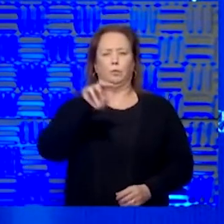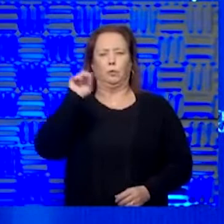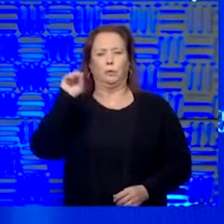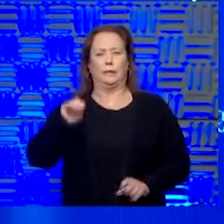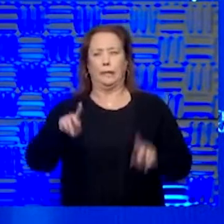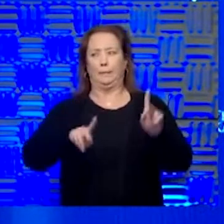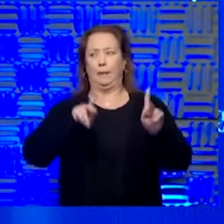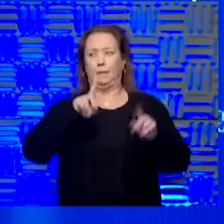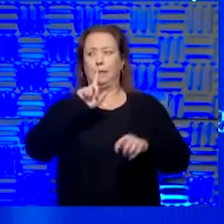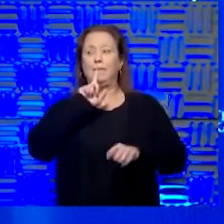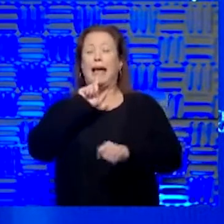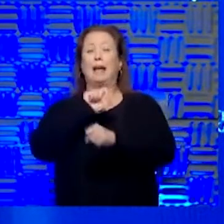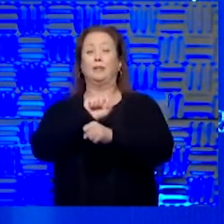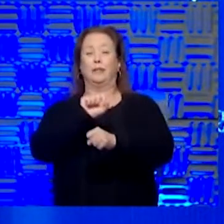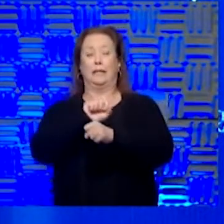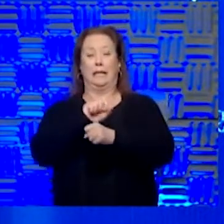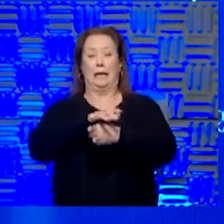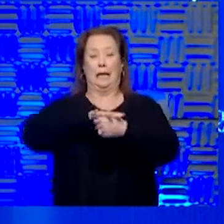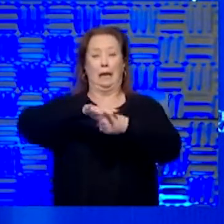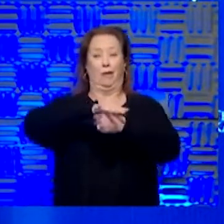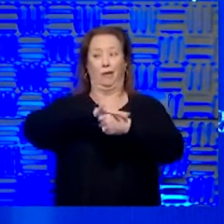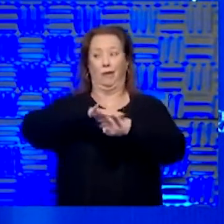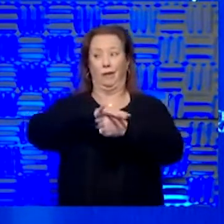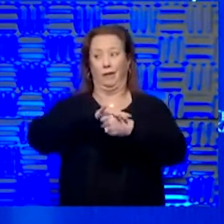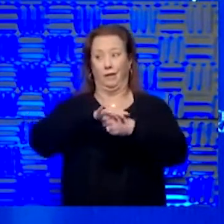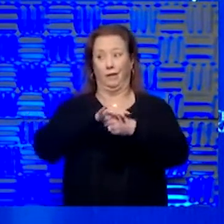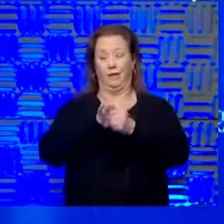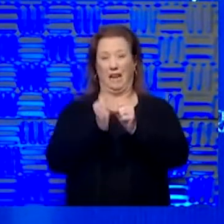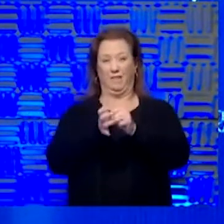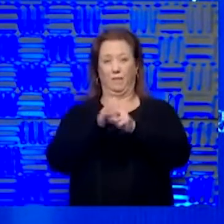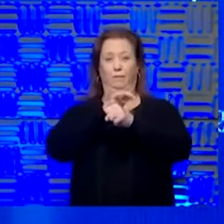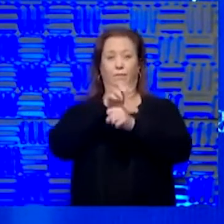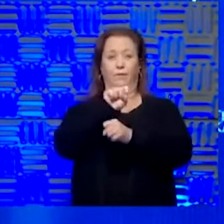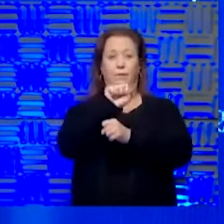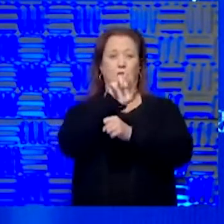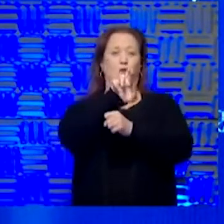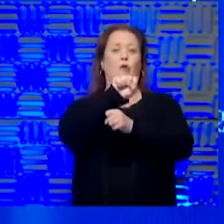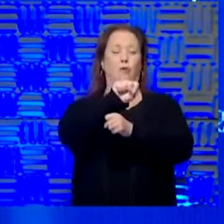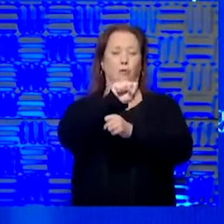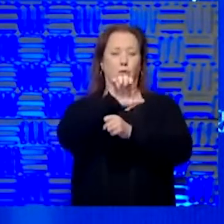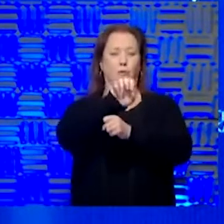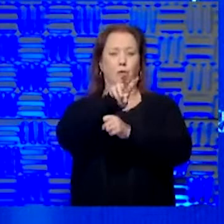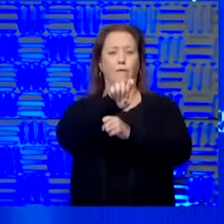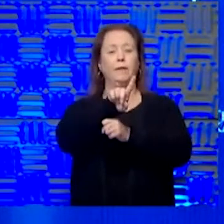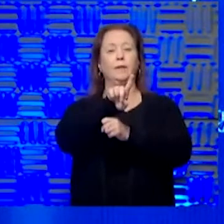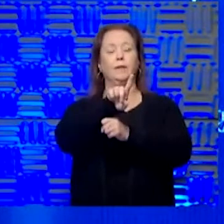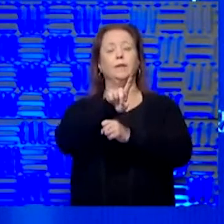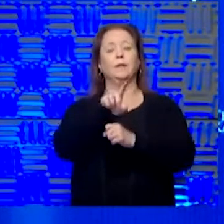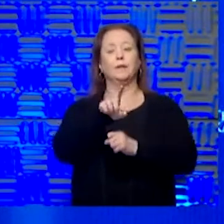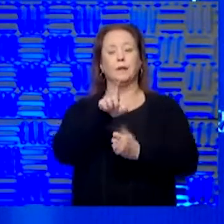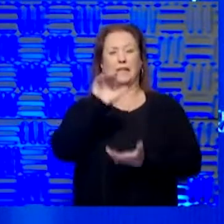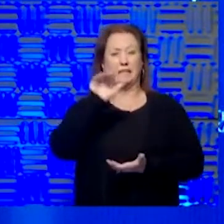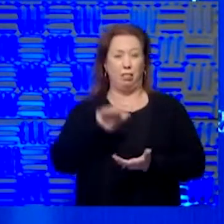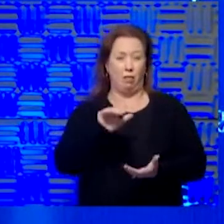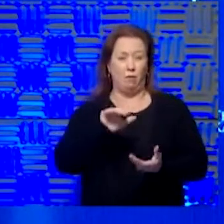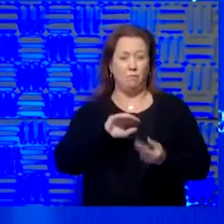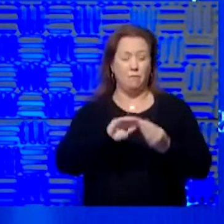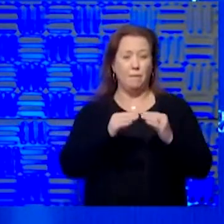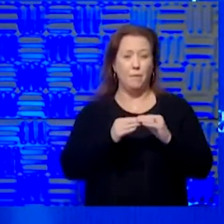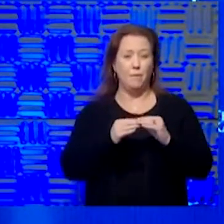Cityans have actually had, in our area, have had this SARS-CoV-2 virus. That's a pretty low proportion.